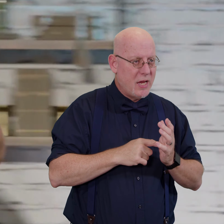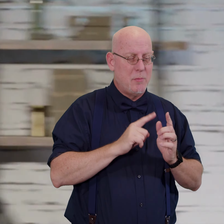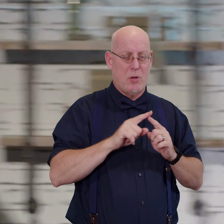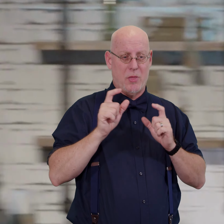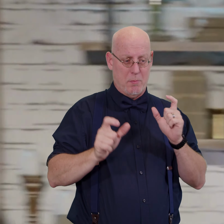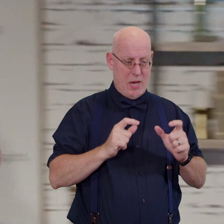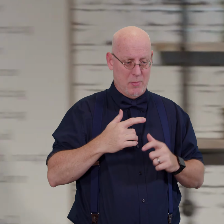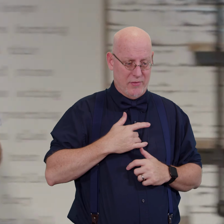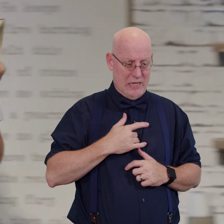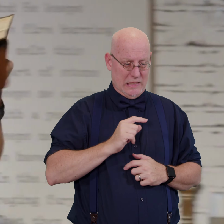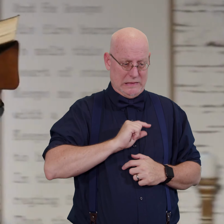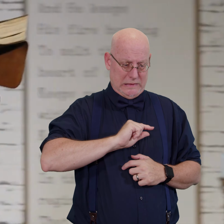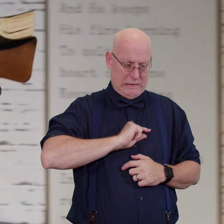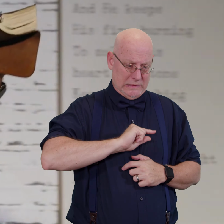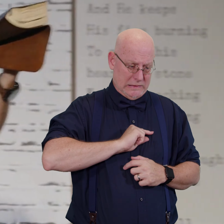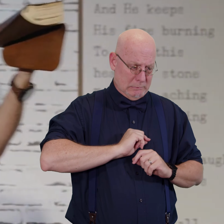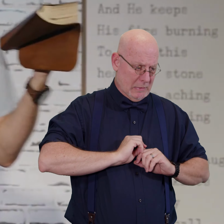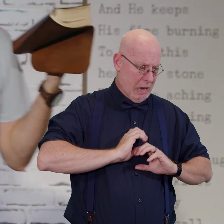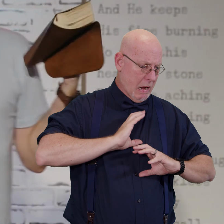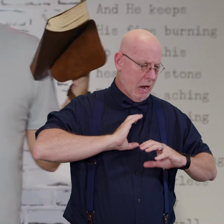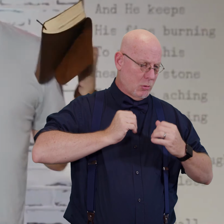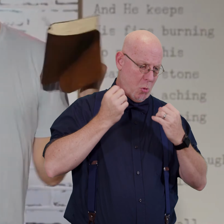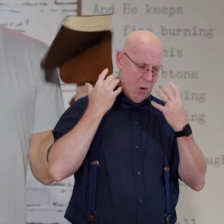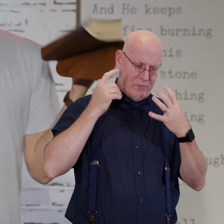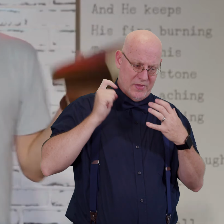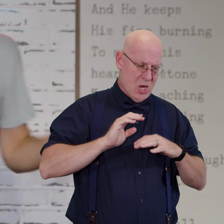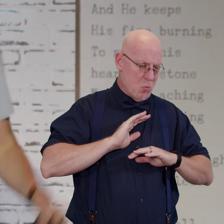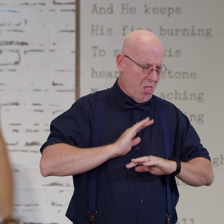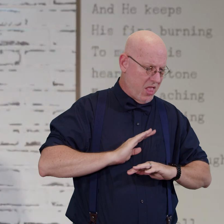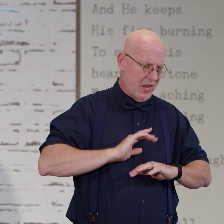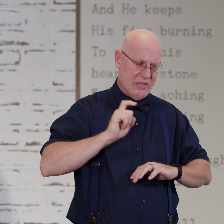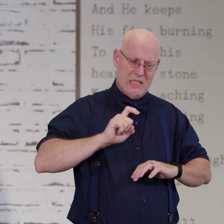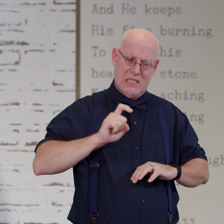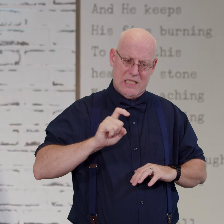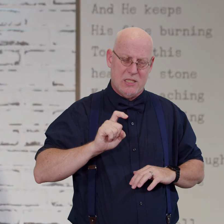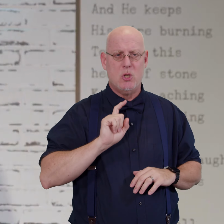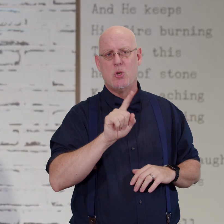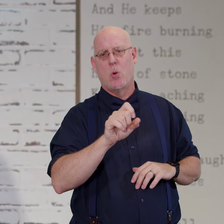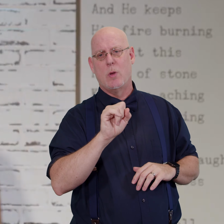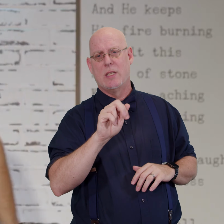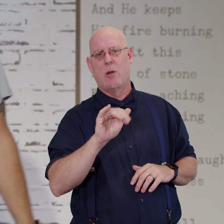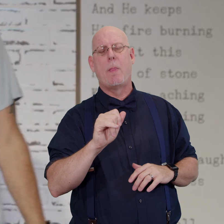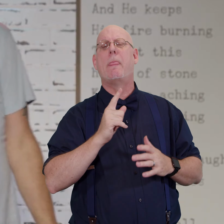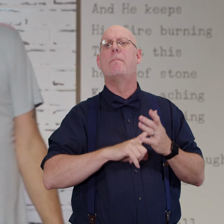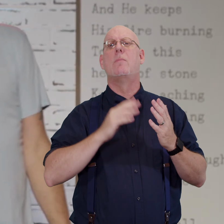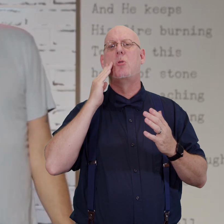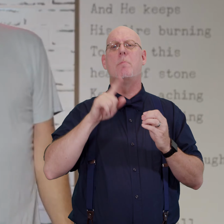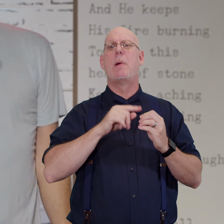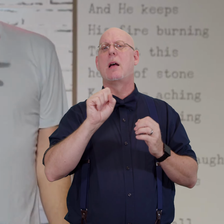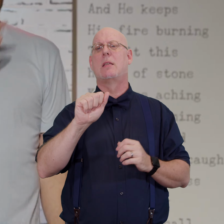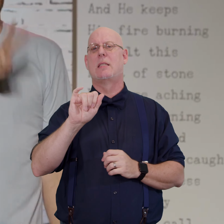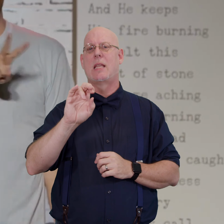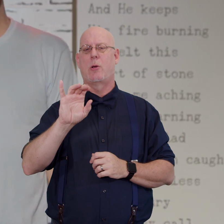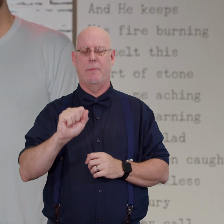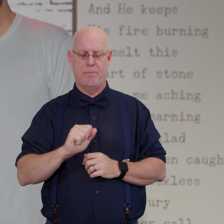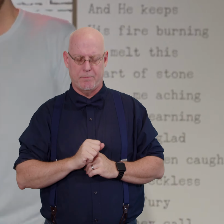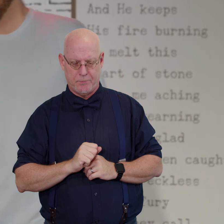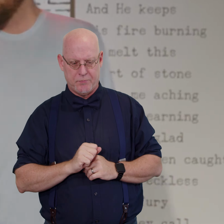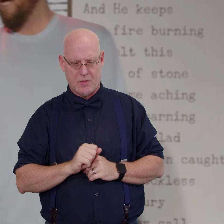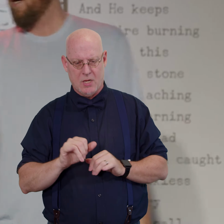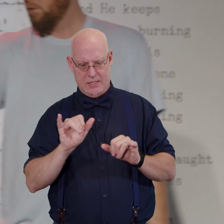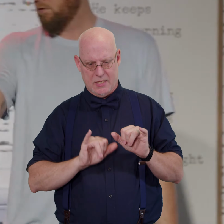But when the people feel guilt-riddled, I need relief from this, we'll go to Assyria. So what do we know about Assyria? Well, a